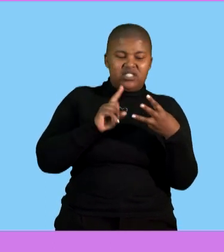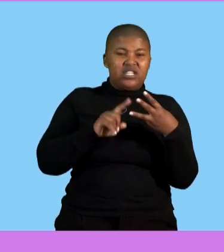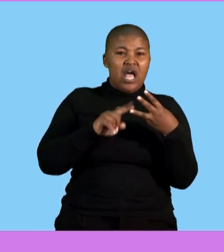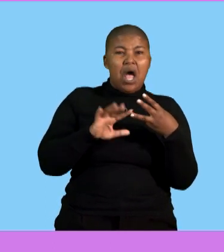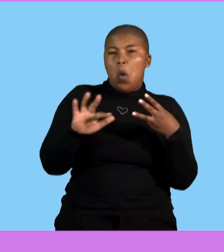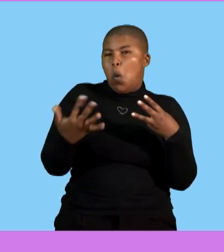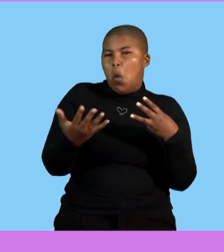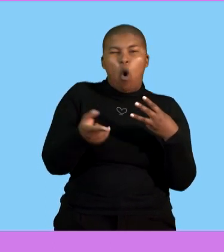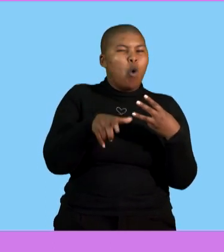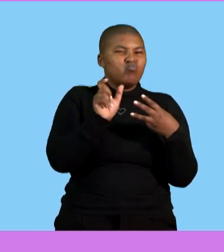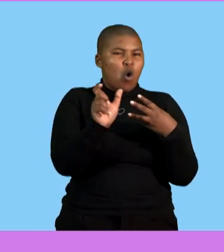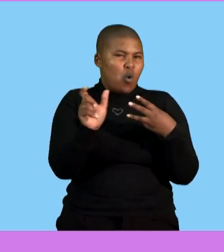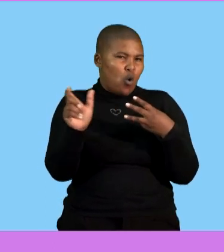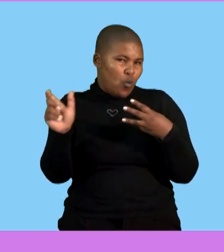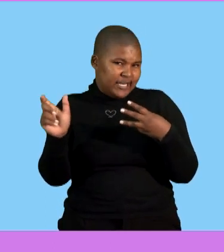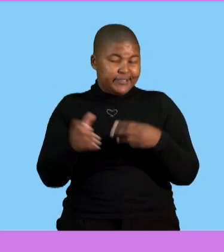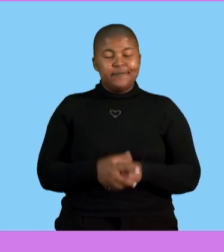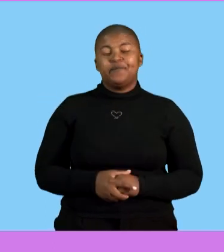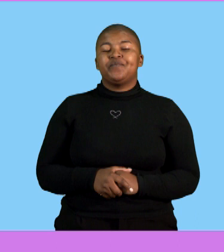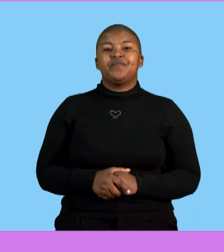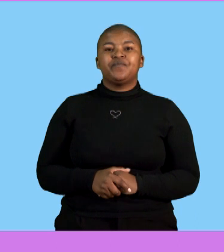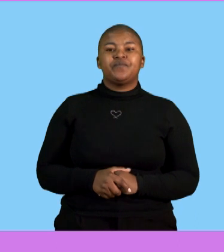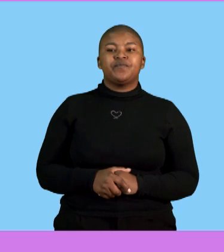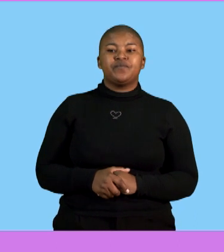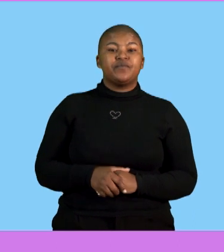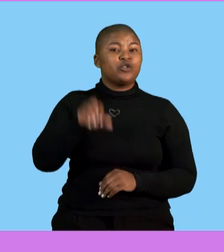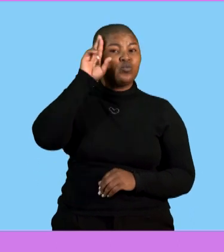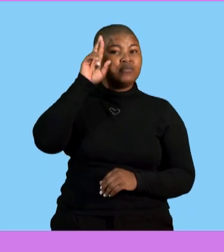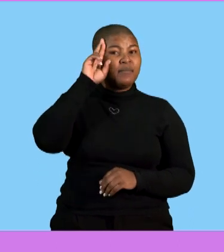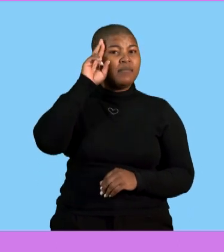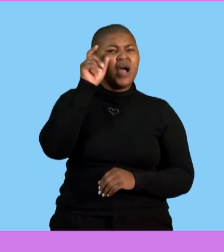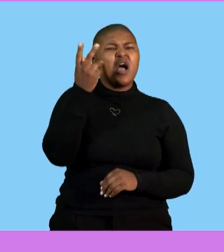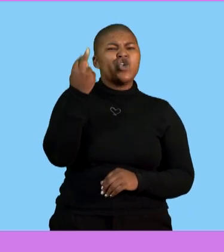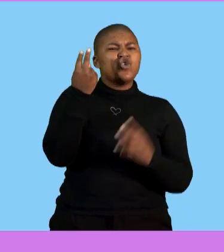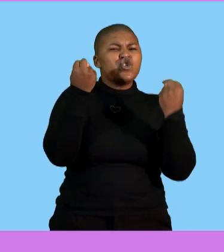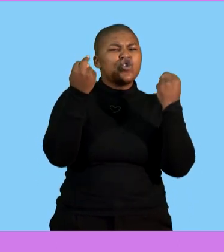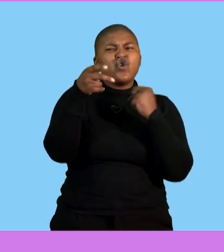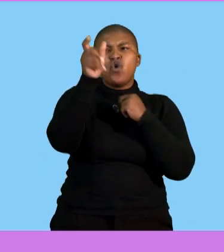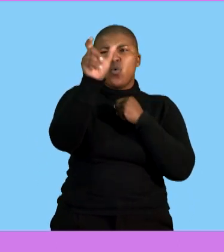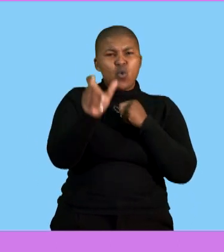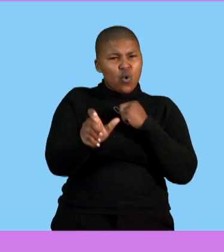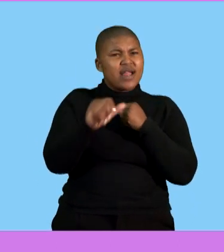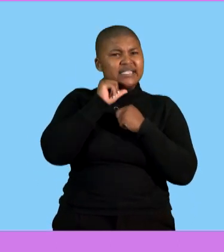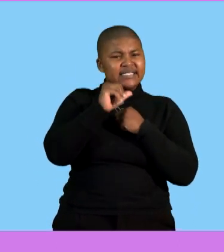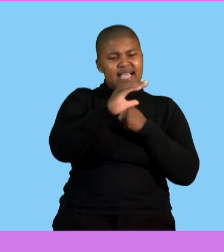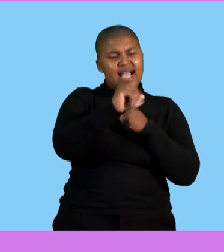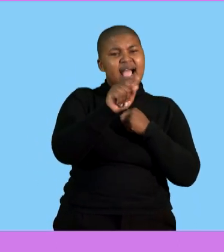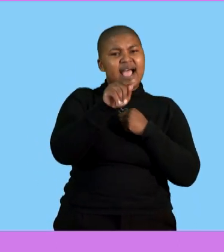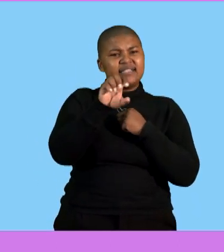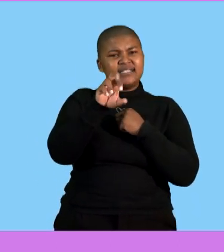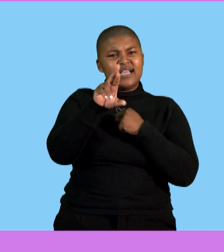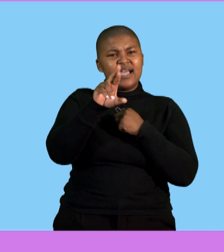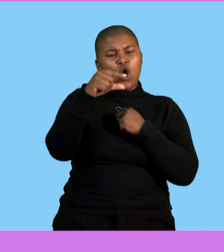or weights. Remember when we talked of the new terminology that you must remember, we've said that